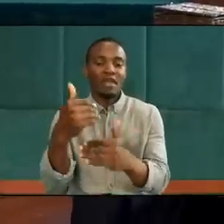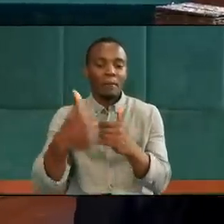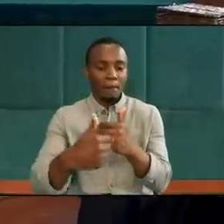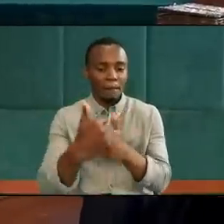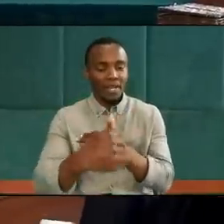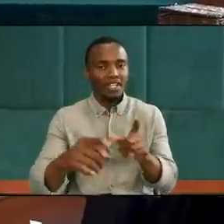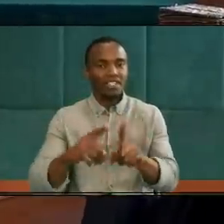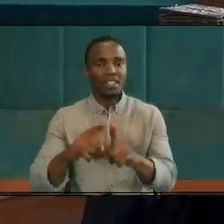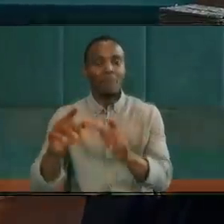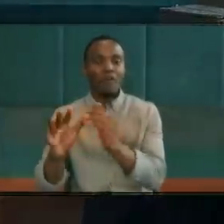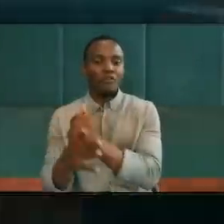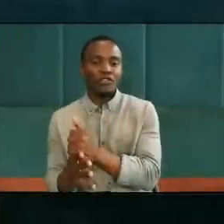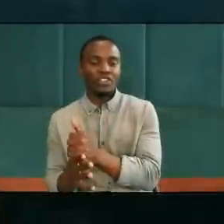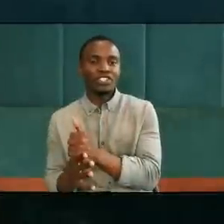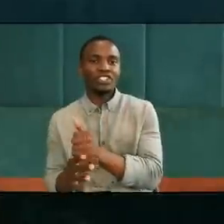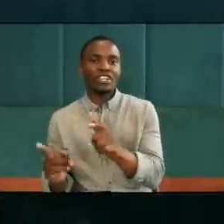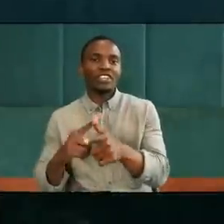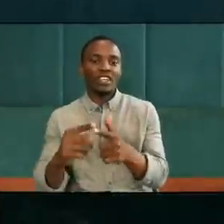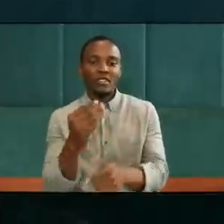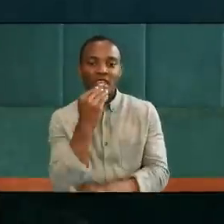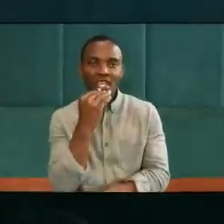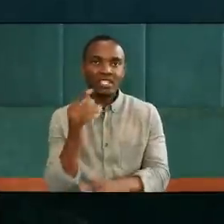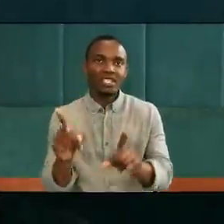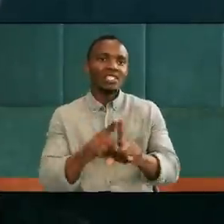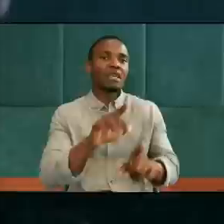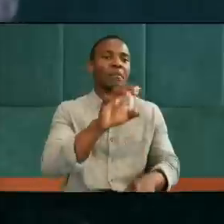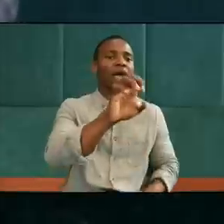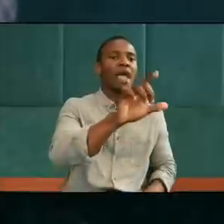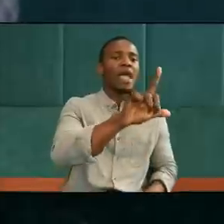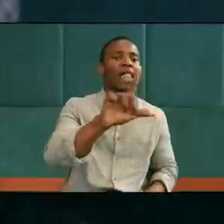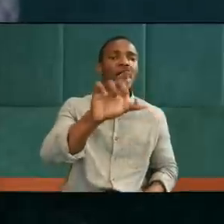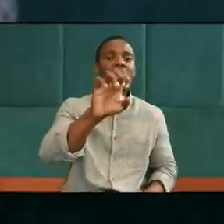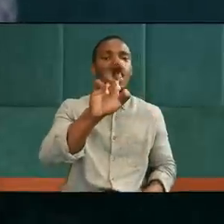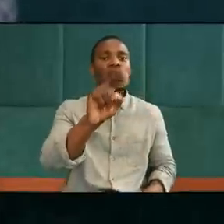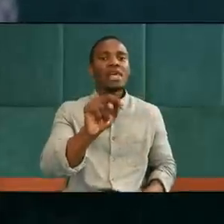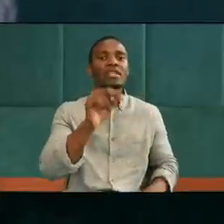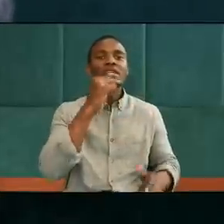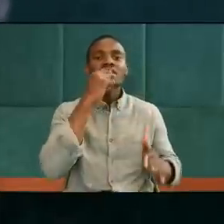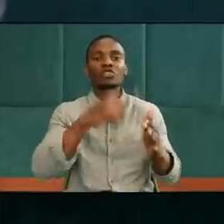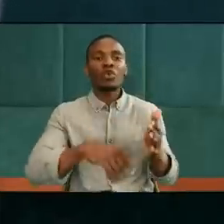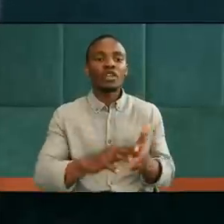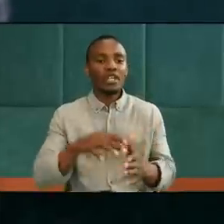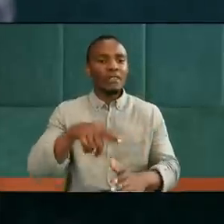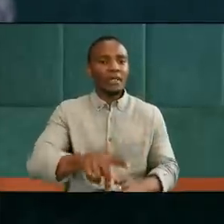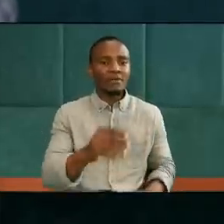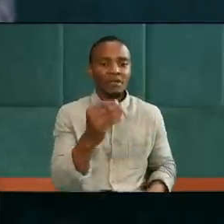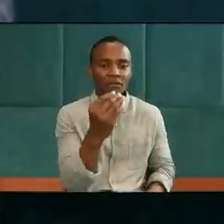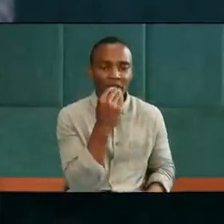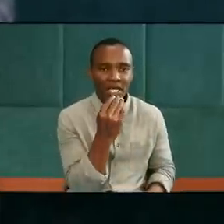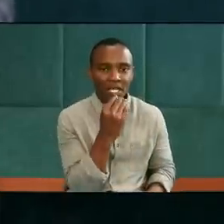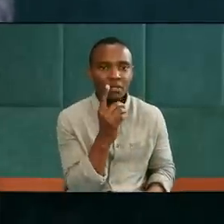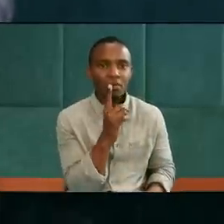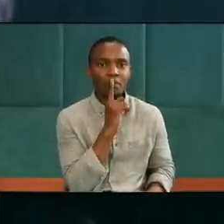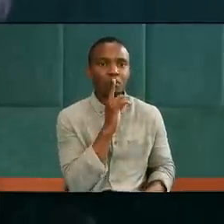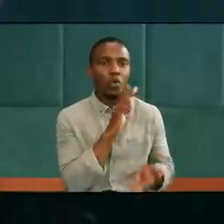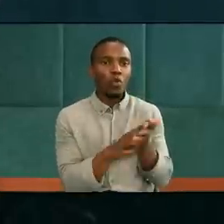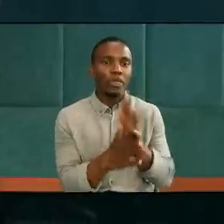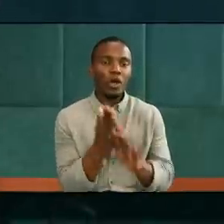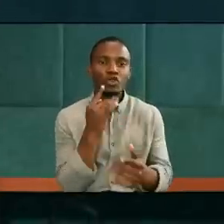And they ate. And Ellen White says they ate in silence. And then